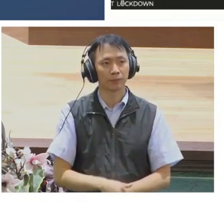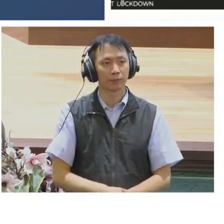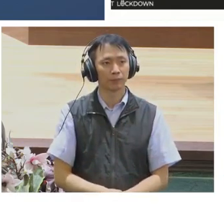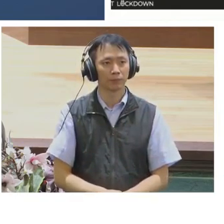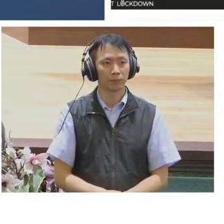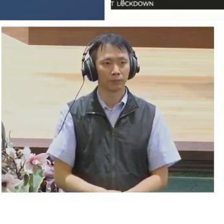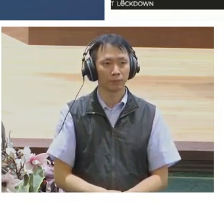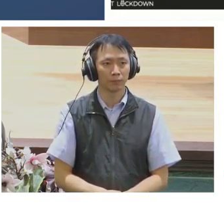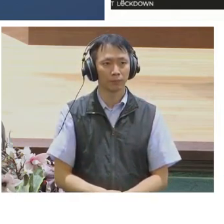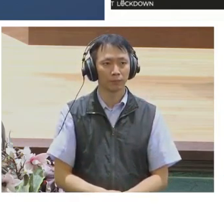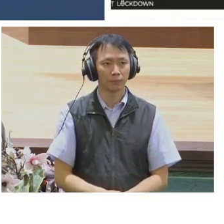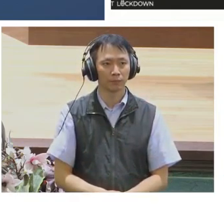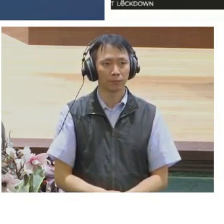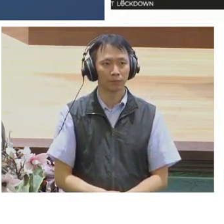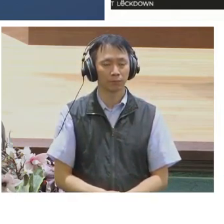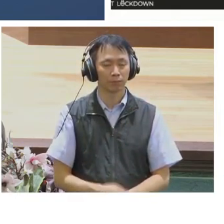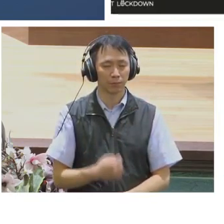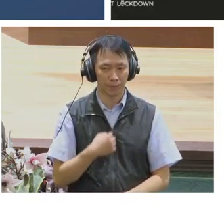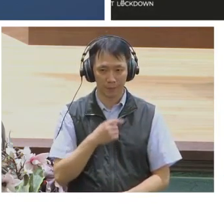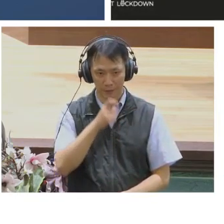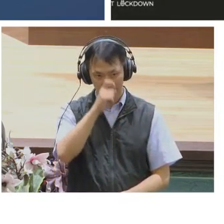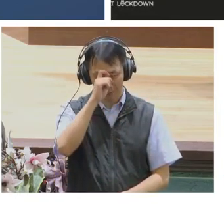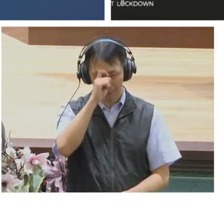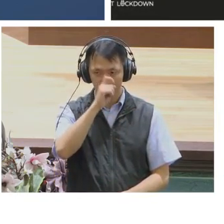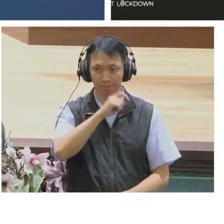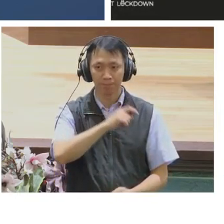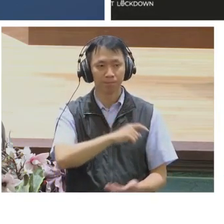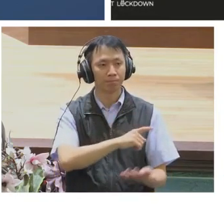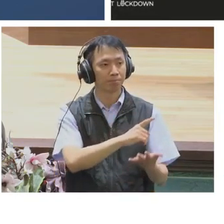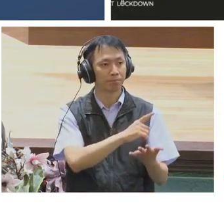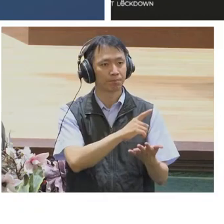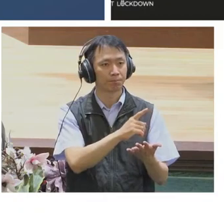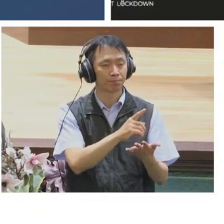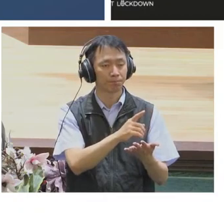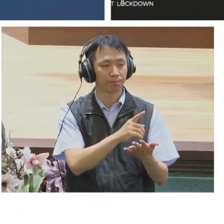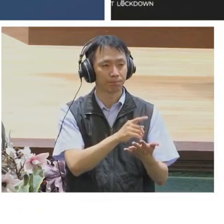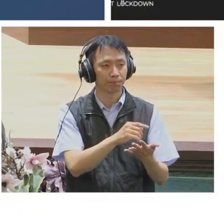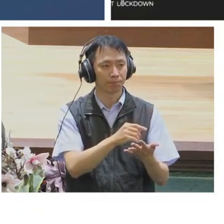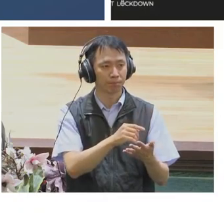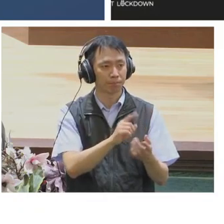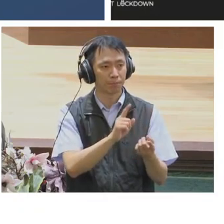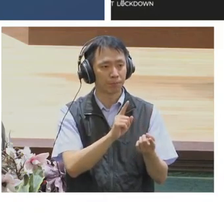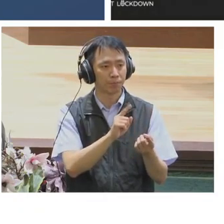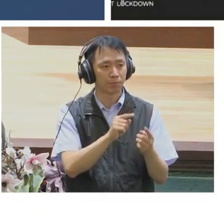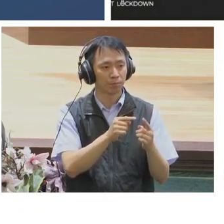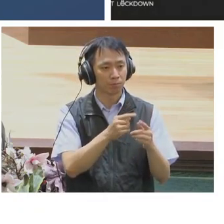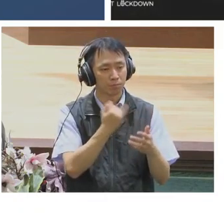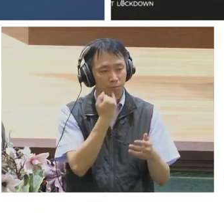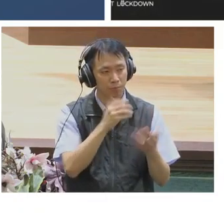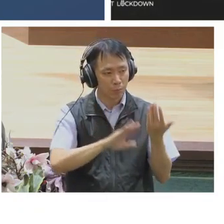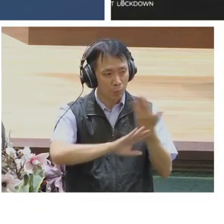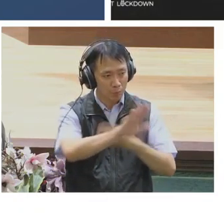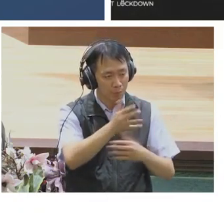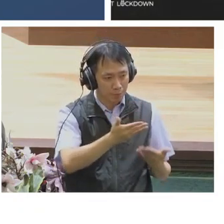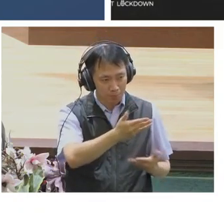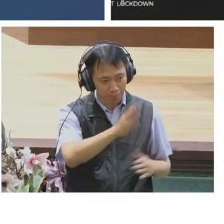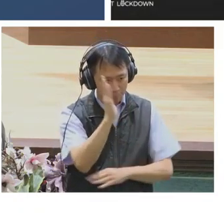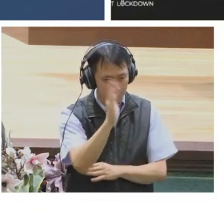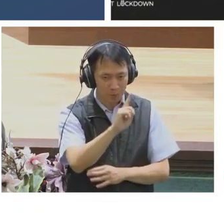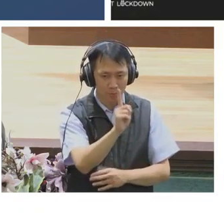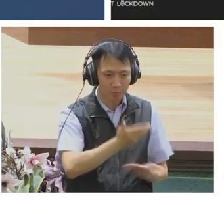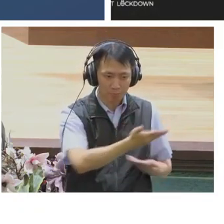to people. We want to see a lot of interaction, particularly with governments. We want to be able to discuss